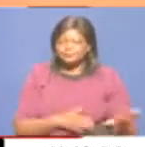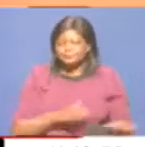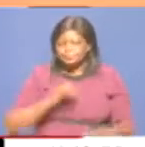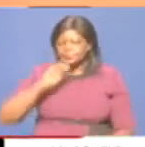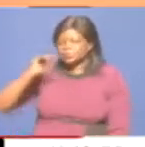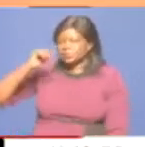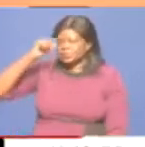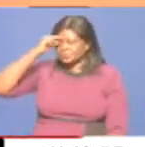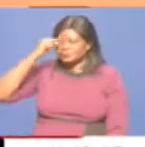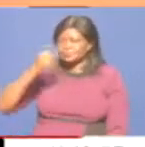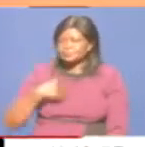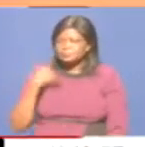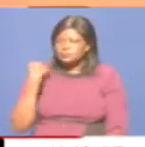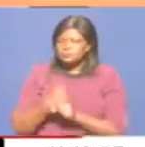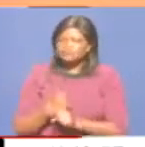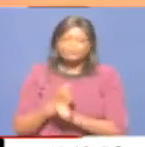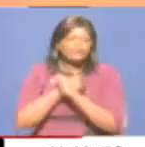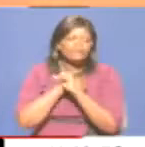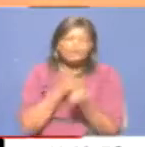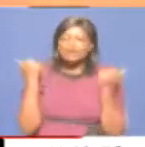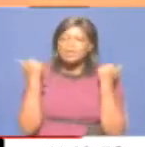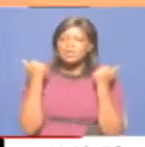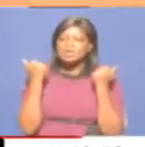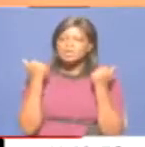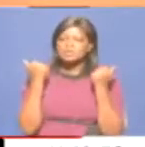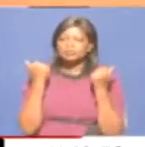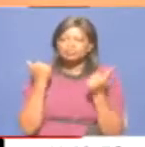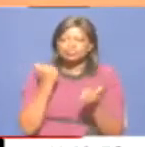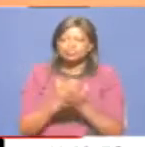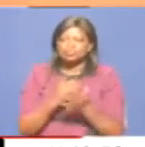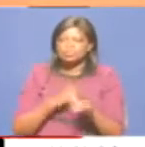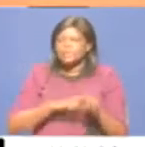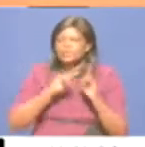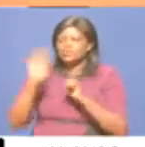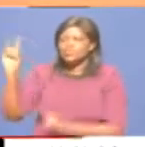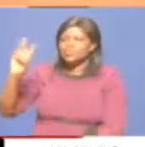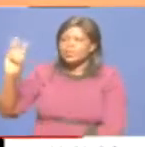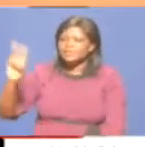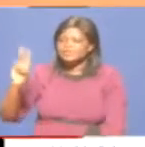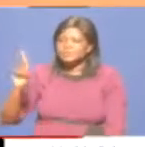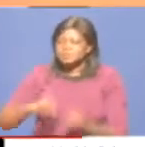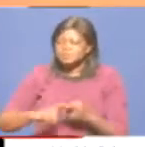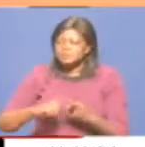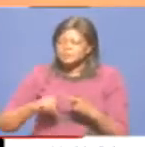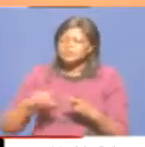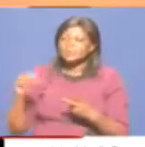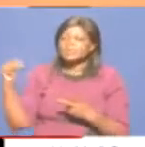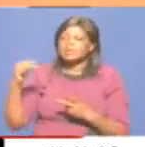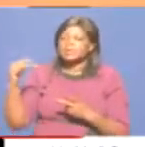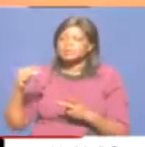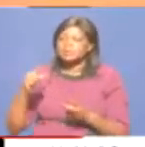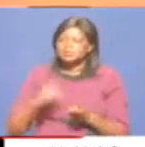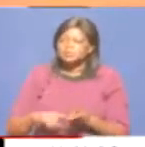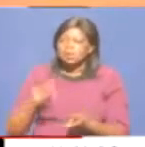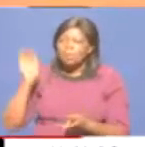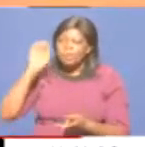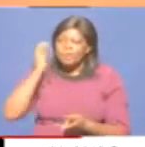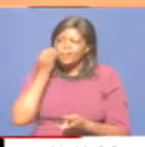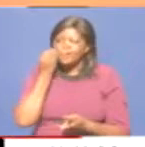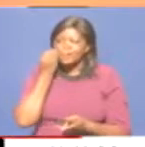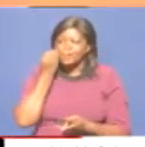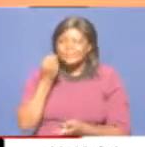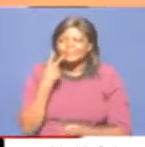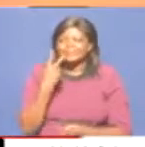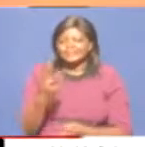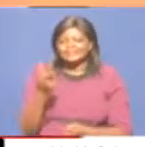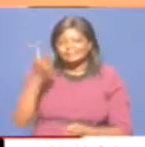have done well to an extent. Mm-hmm. When you go to Wajir, you go to Garissa, you go to Isiolo, you can see you see